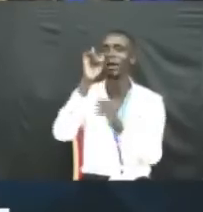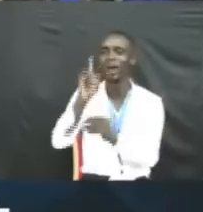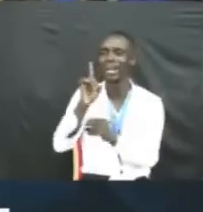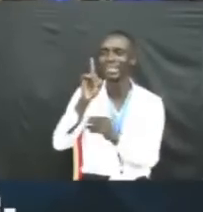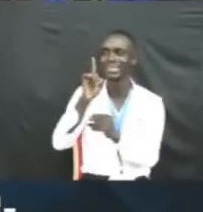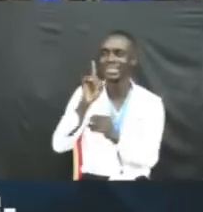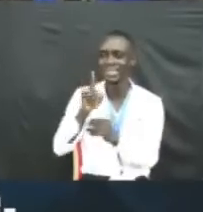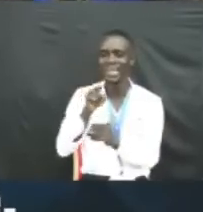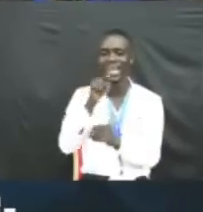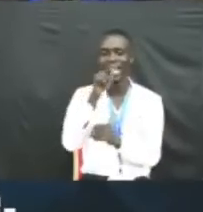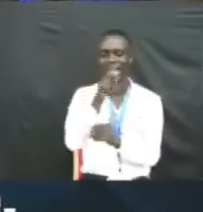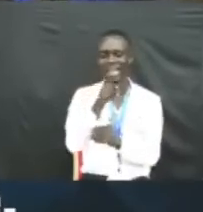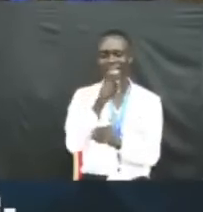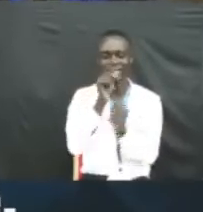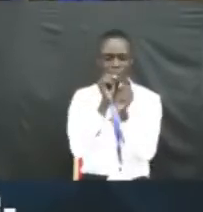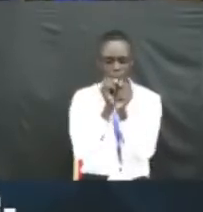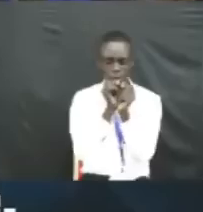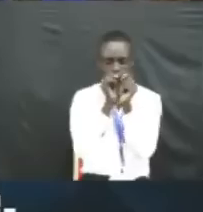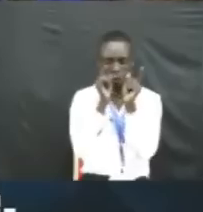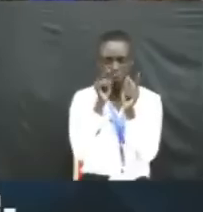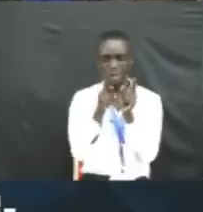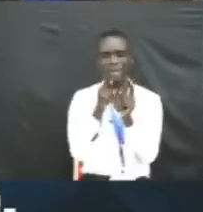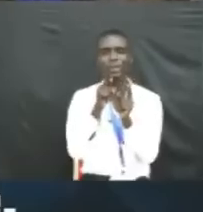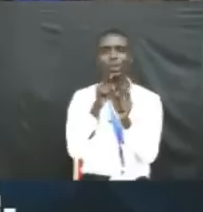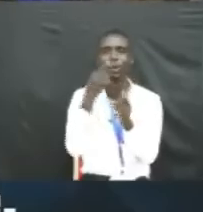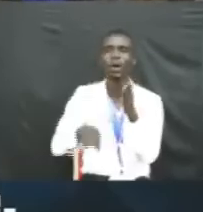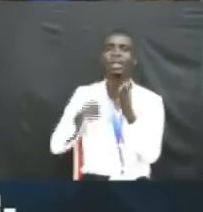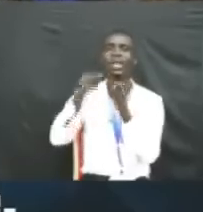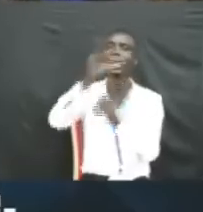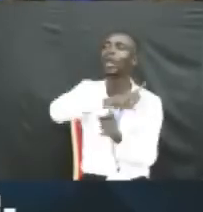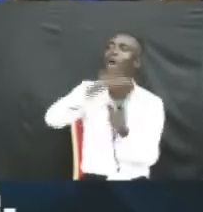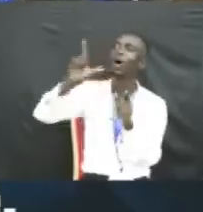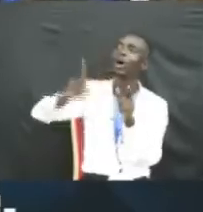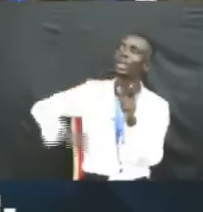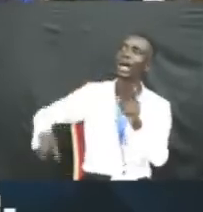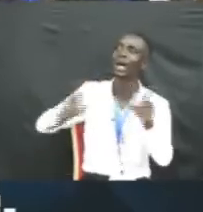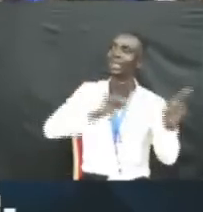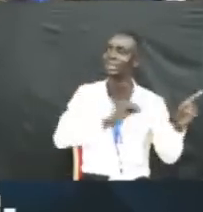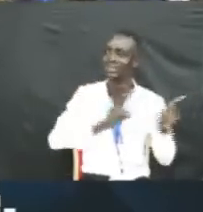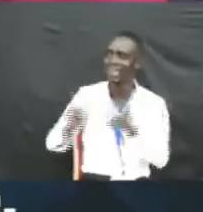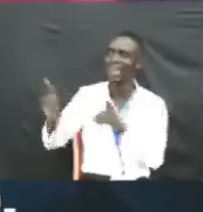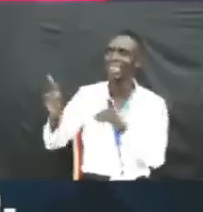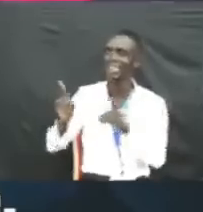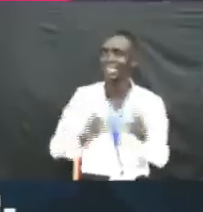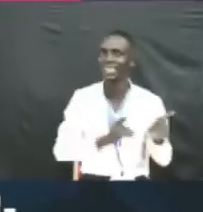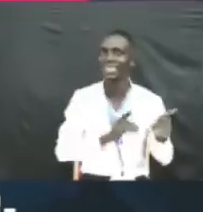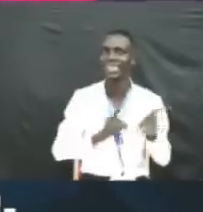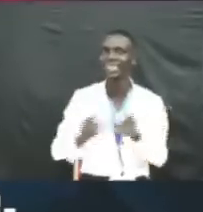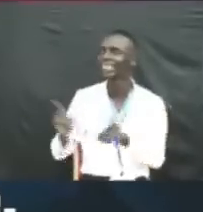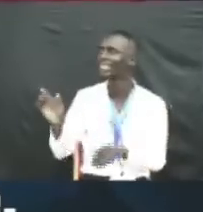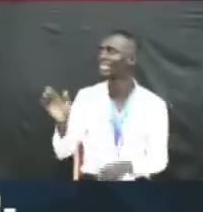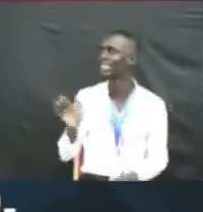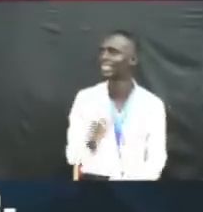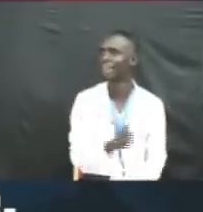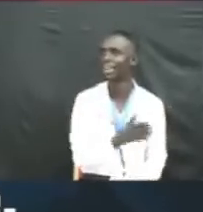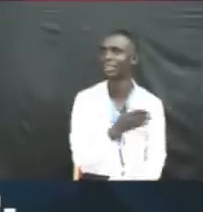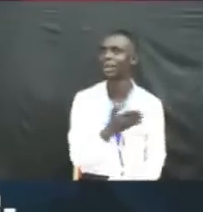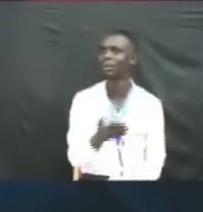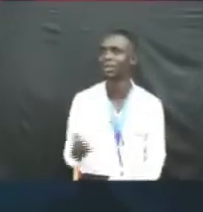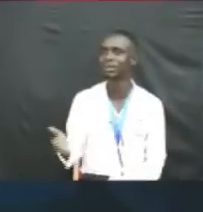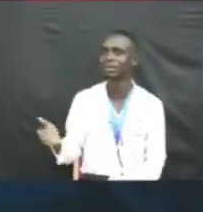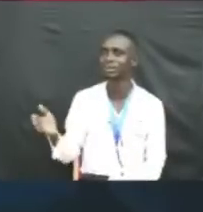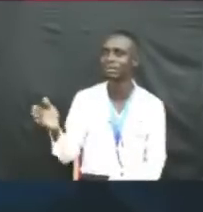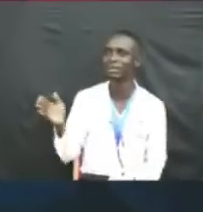one by one, it will surprise you what the Lord has. Verse two. Are you